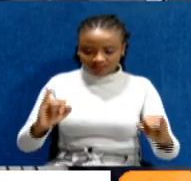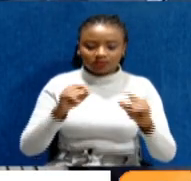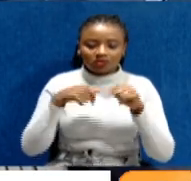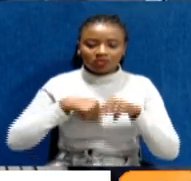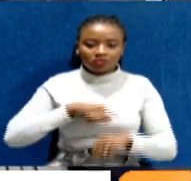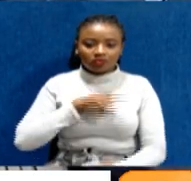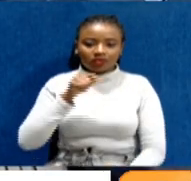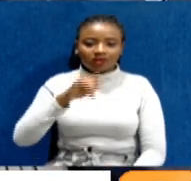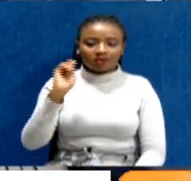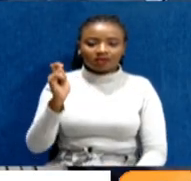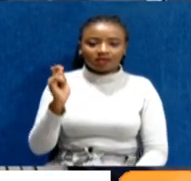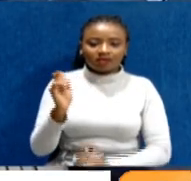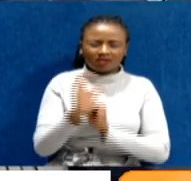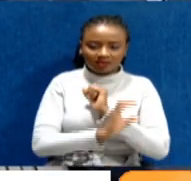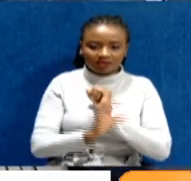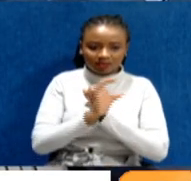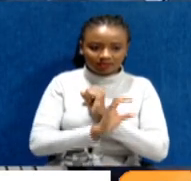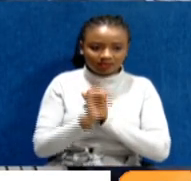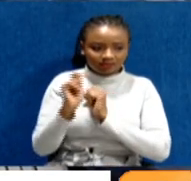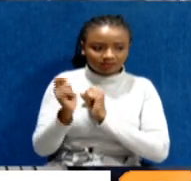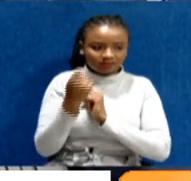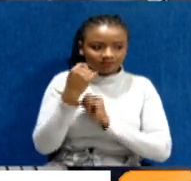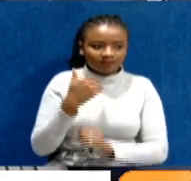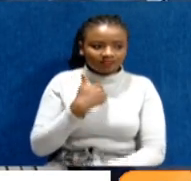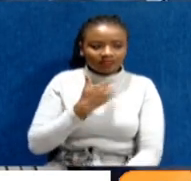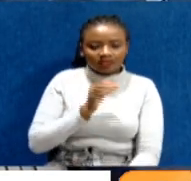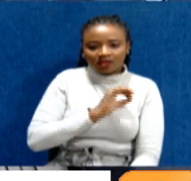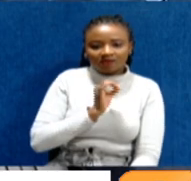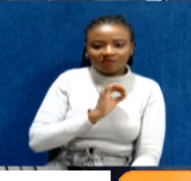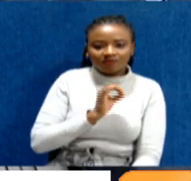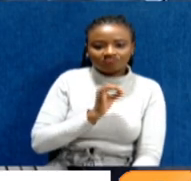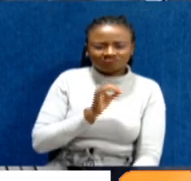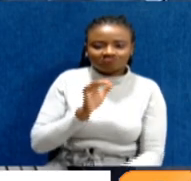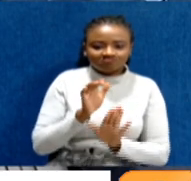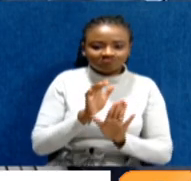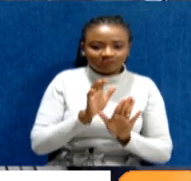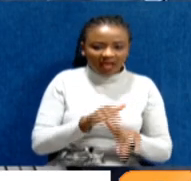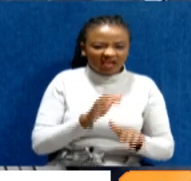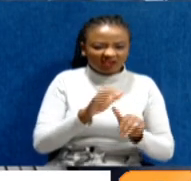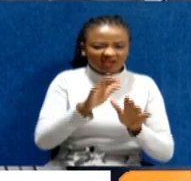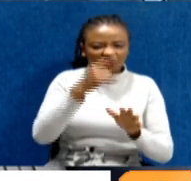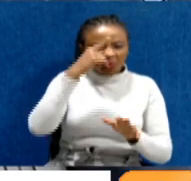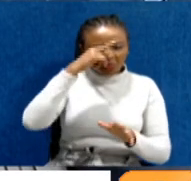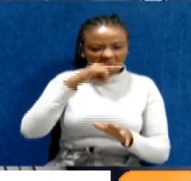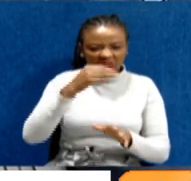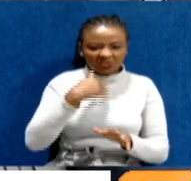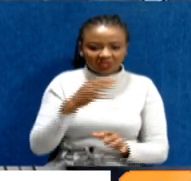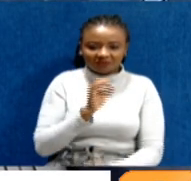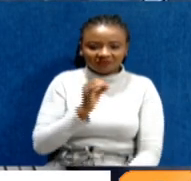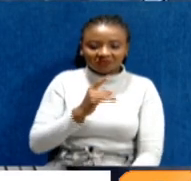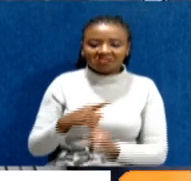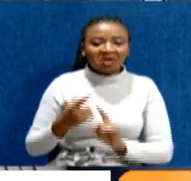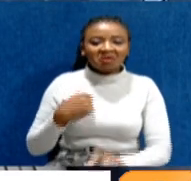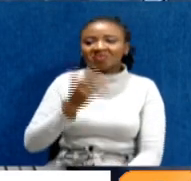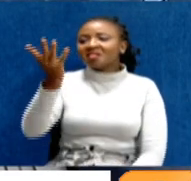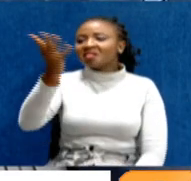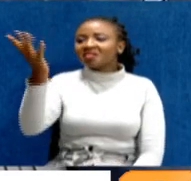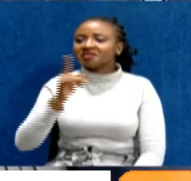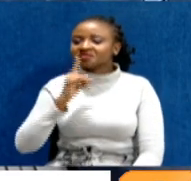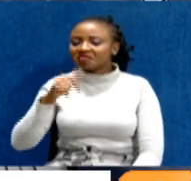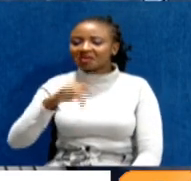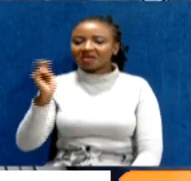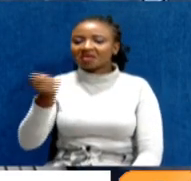the moment, we still don't have an agricultural policy. It's a sad state, yet we pride that Kenya economy